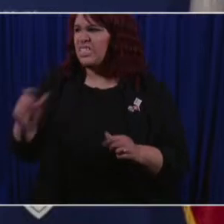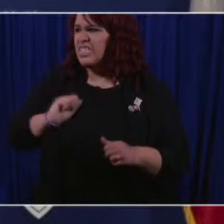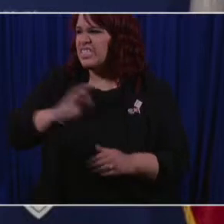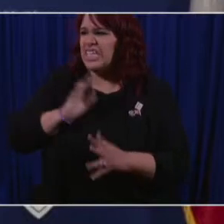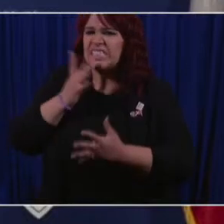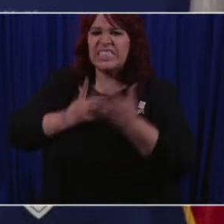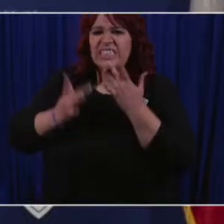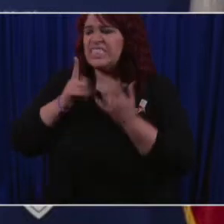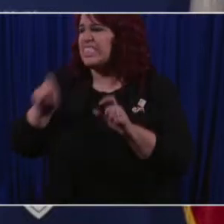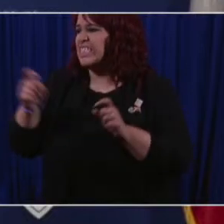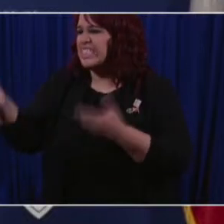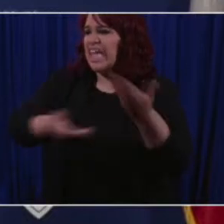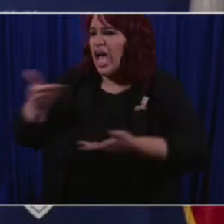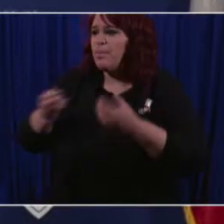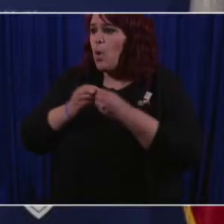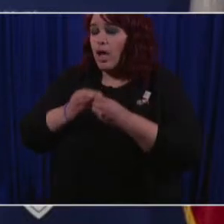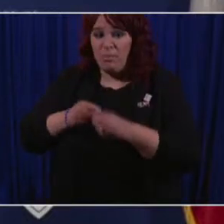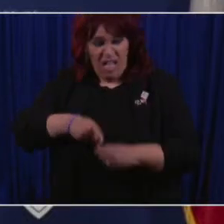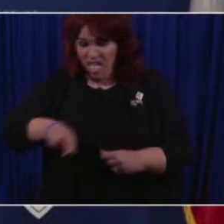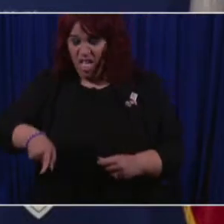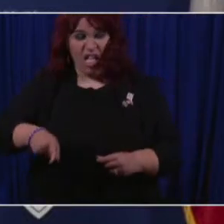it's the amount of people on unemployment.